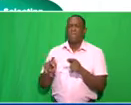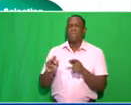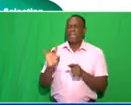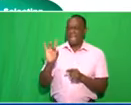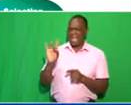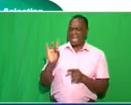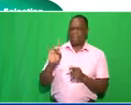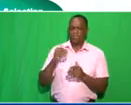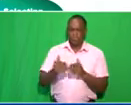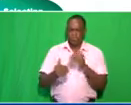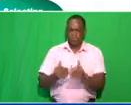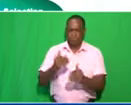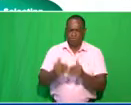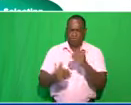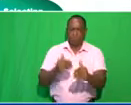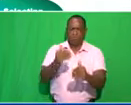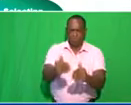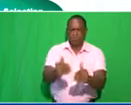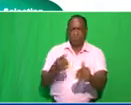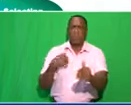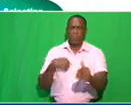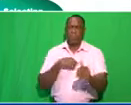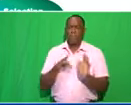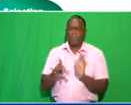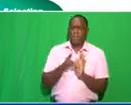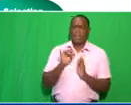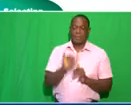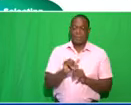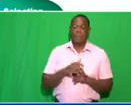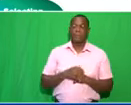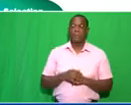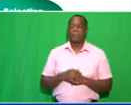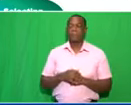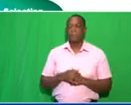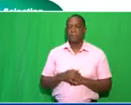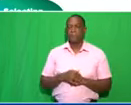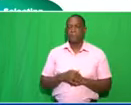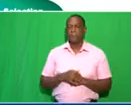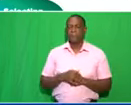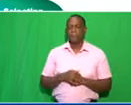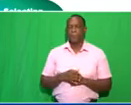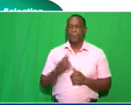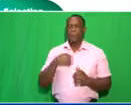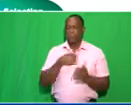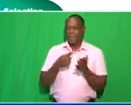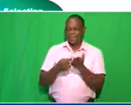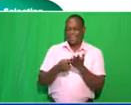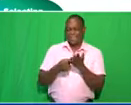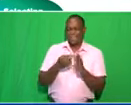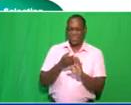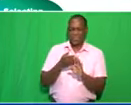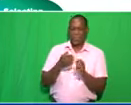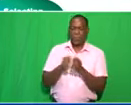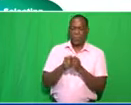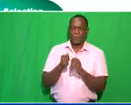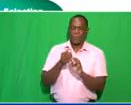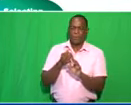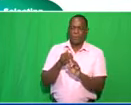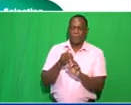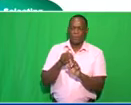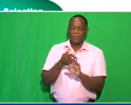because, as discussed with our former vice chairman of the committee, Mr. Citran, he